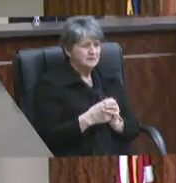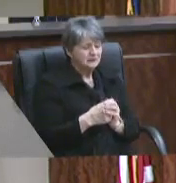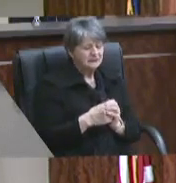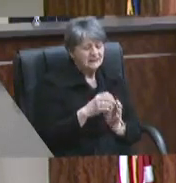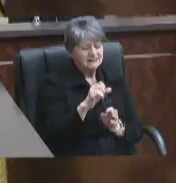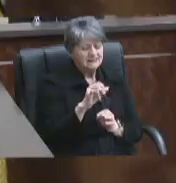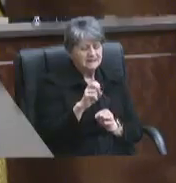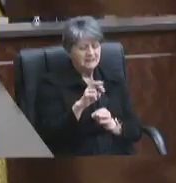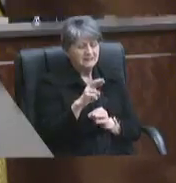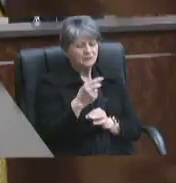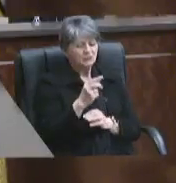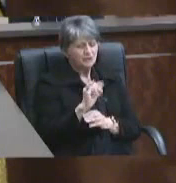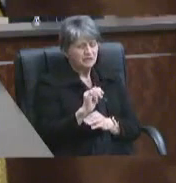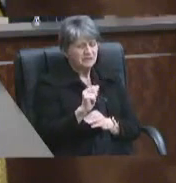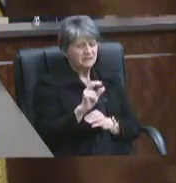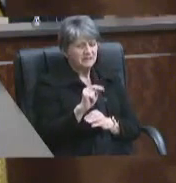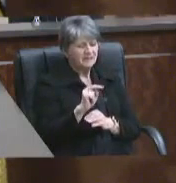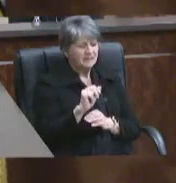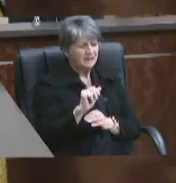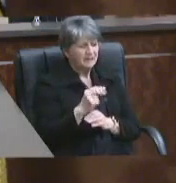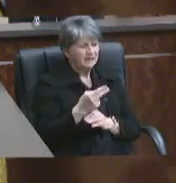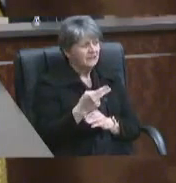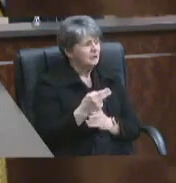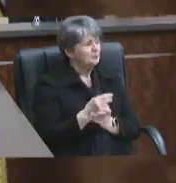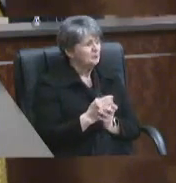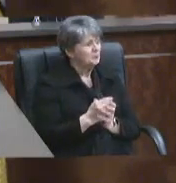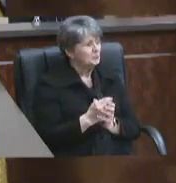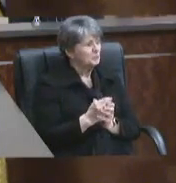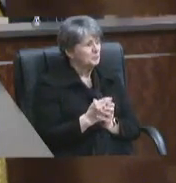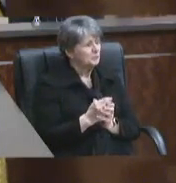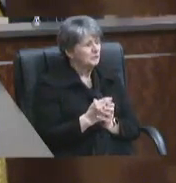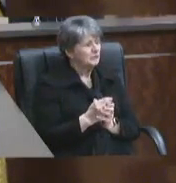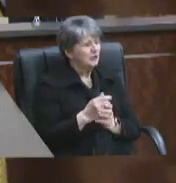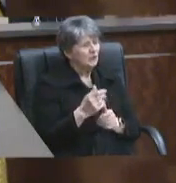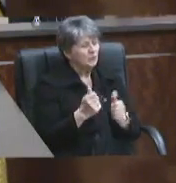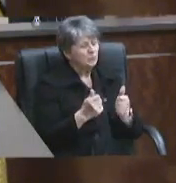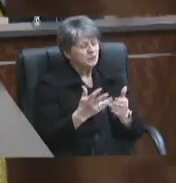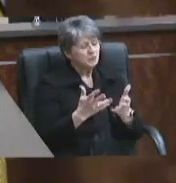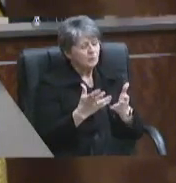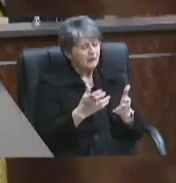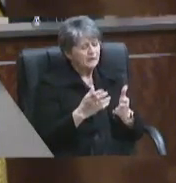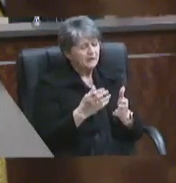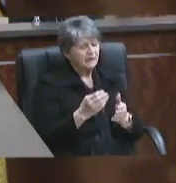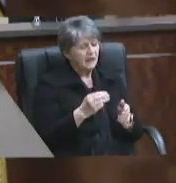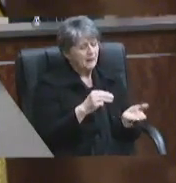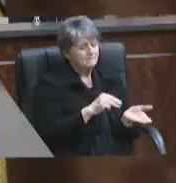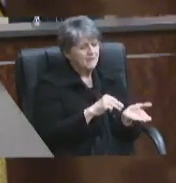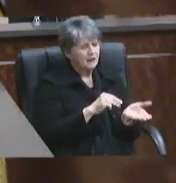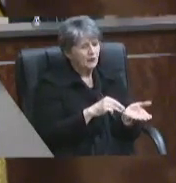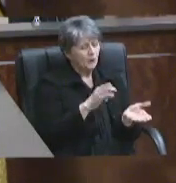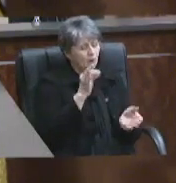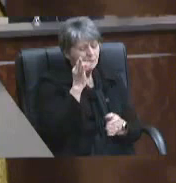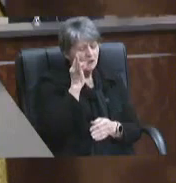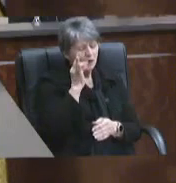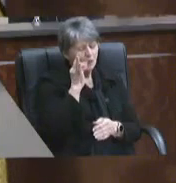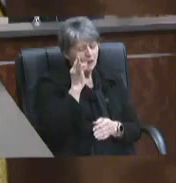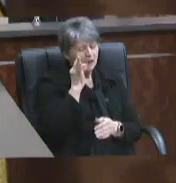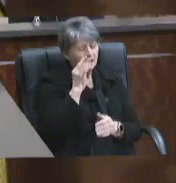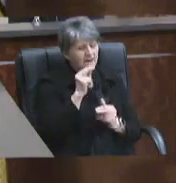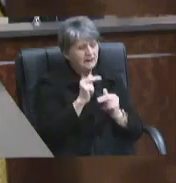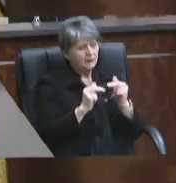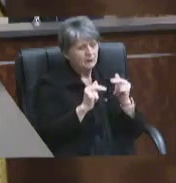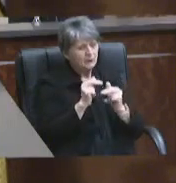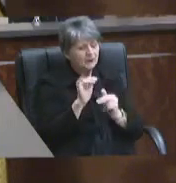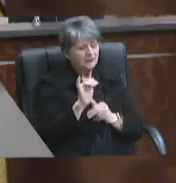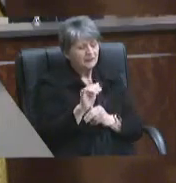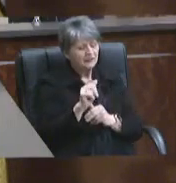Synergy Hannah, which was going to put a medical marijuana facility at the Tasty Diner, and they